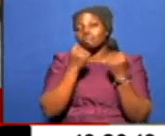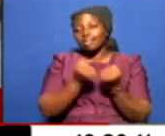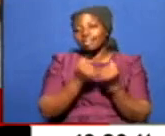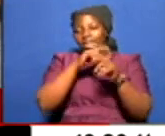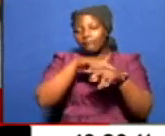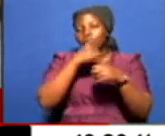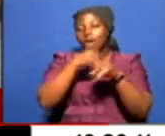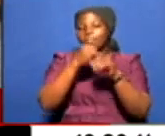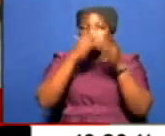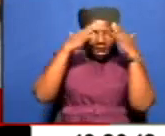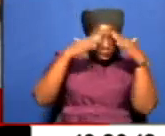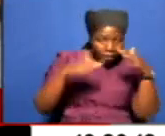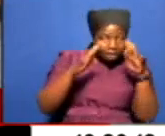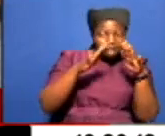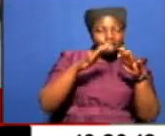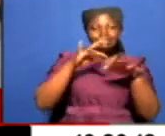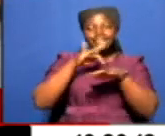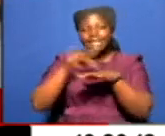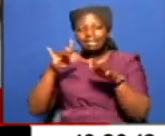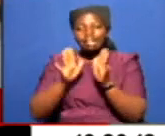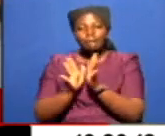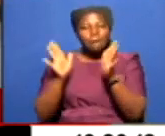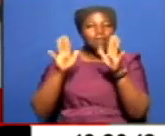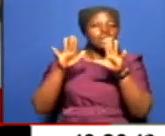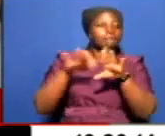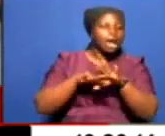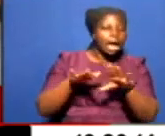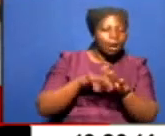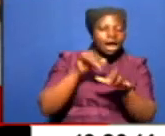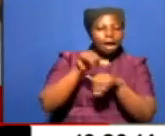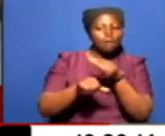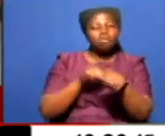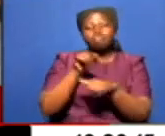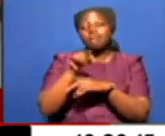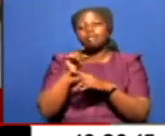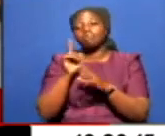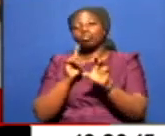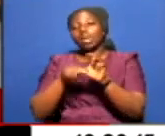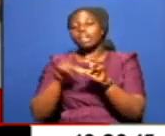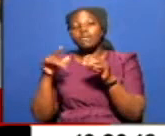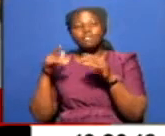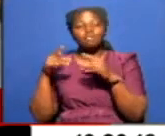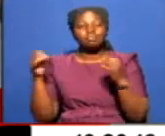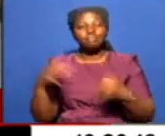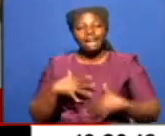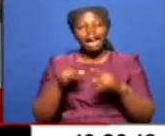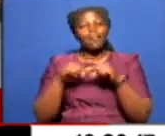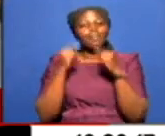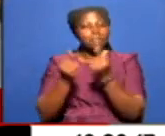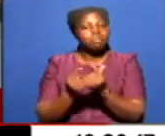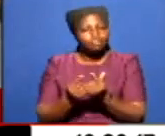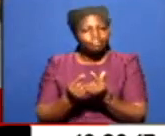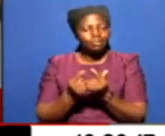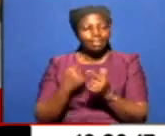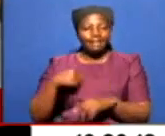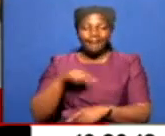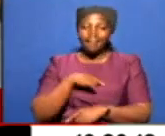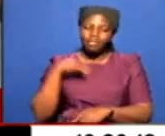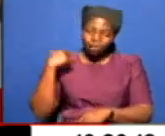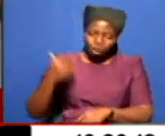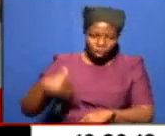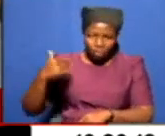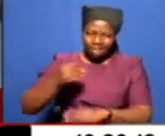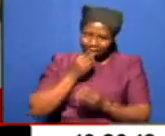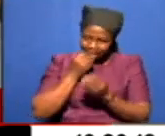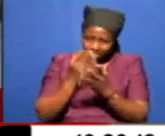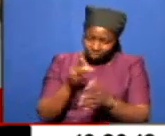on issues of radicalization and these telltale signs, mm-hmm. we actually tell them, this person